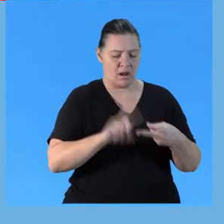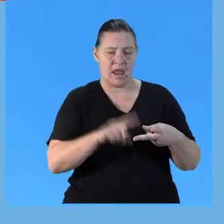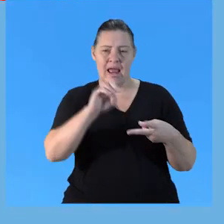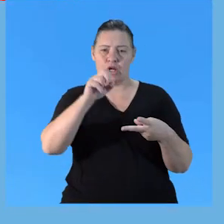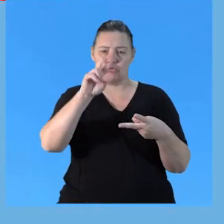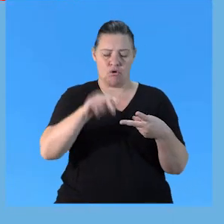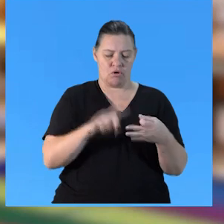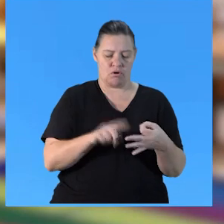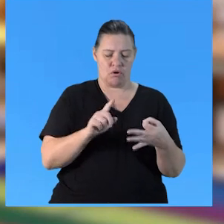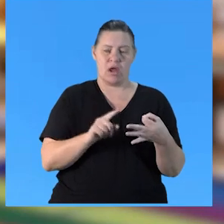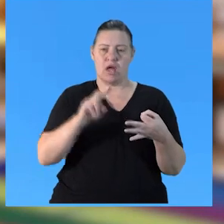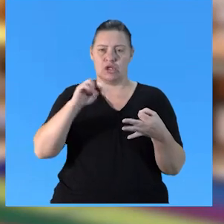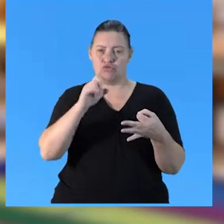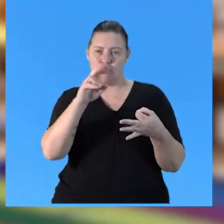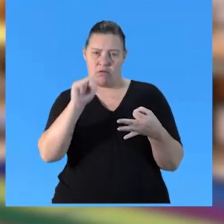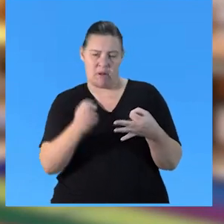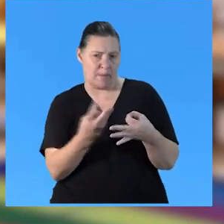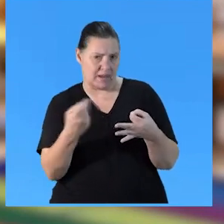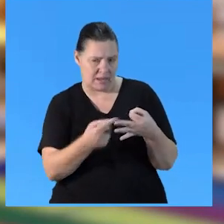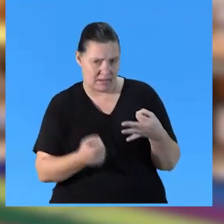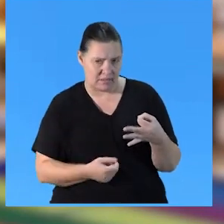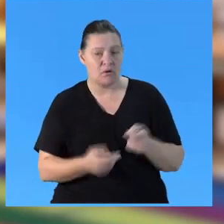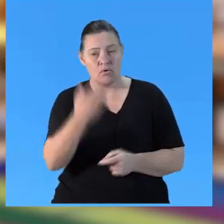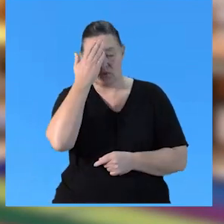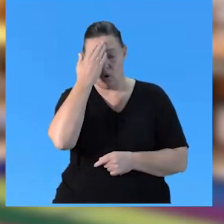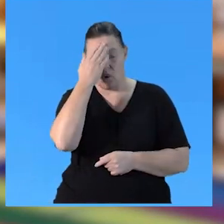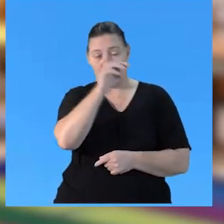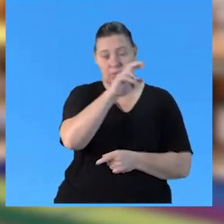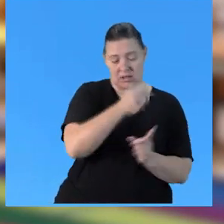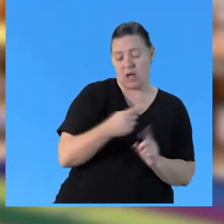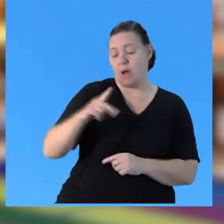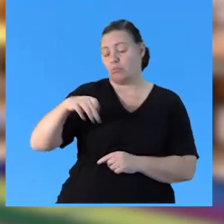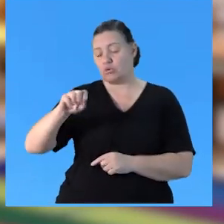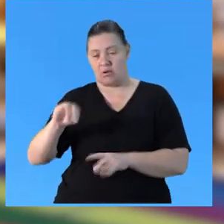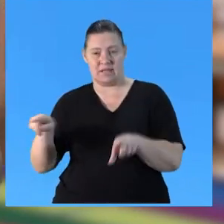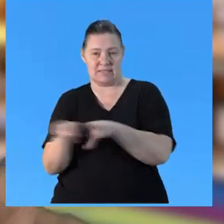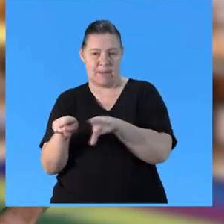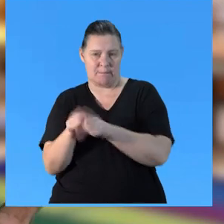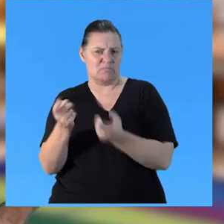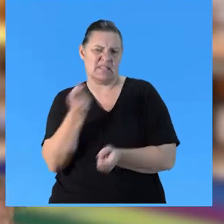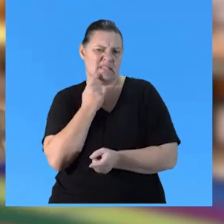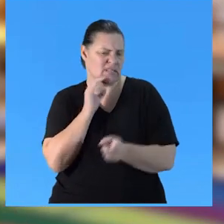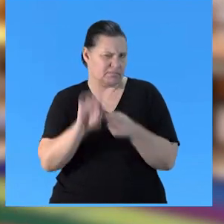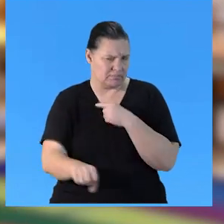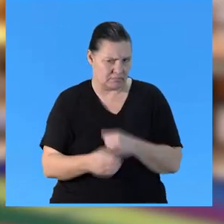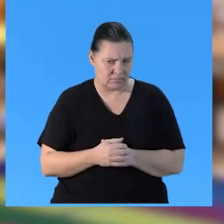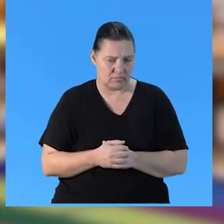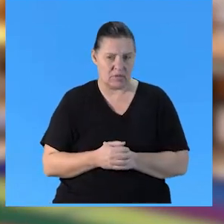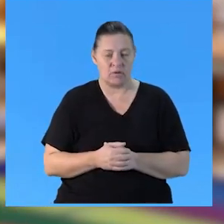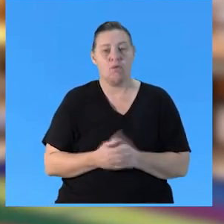the metal, remember that every metal is made up of atoms. And the atoms are made up of electrons, protons,